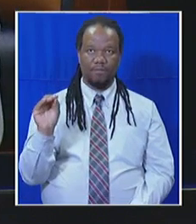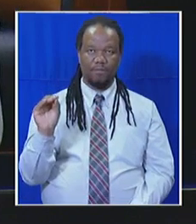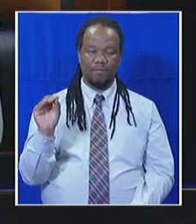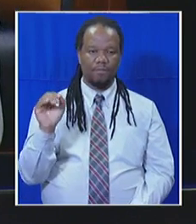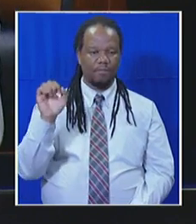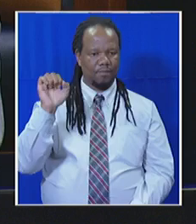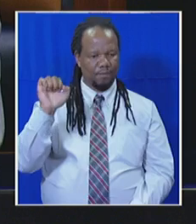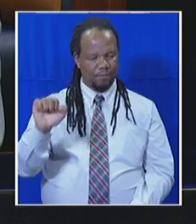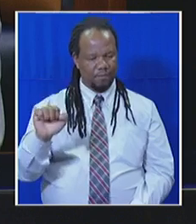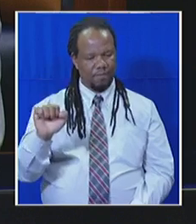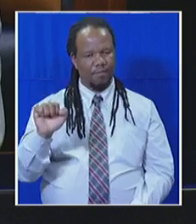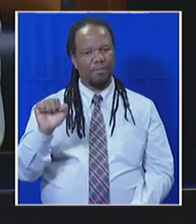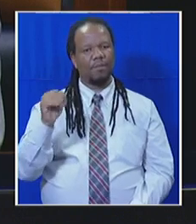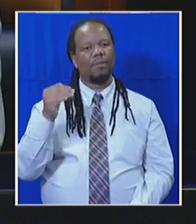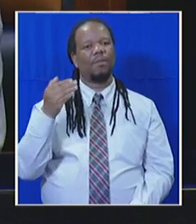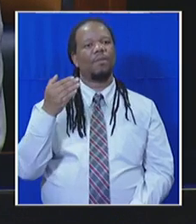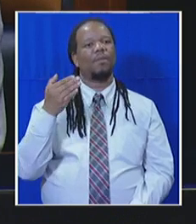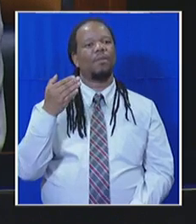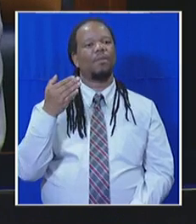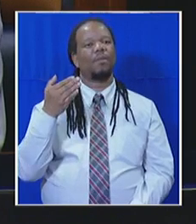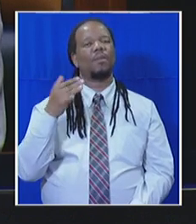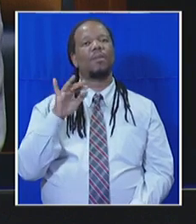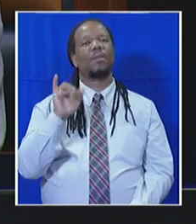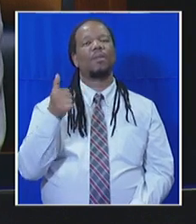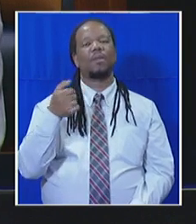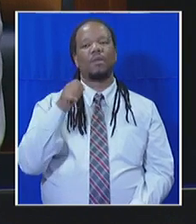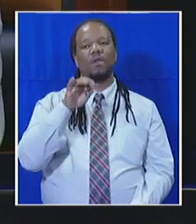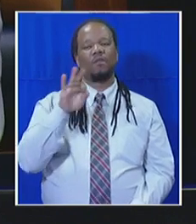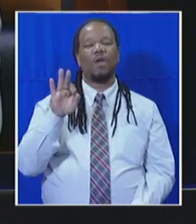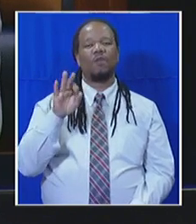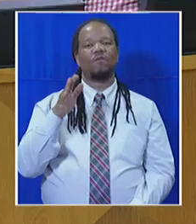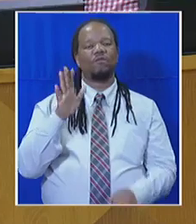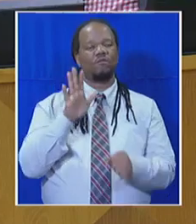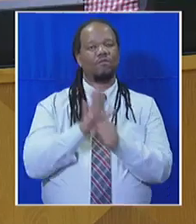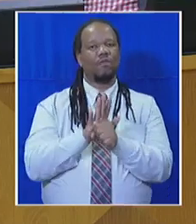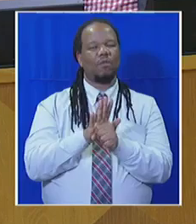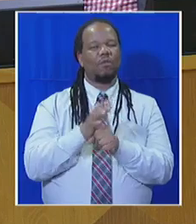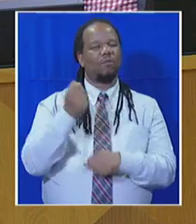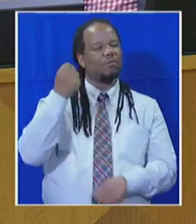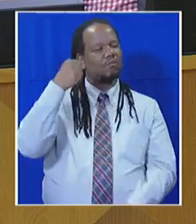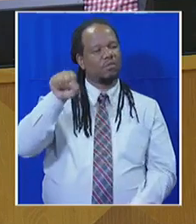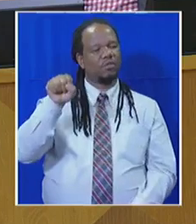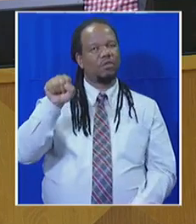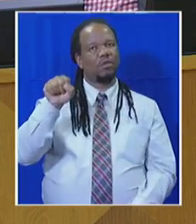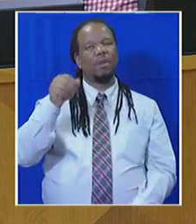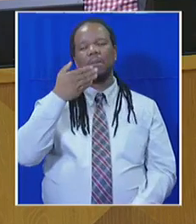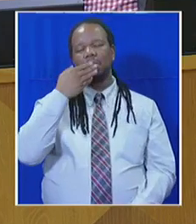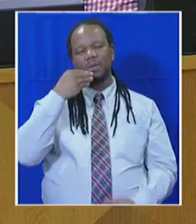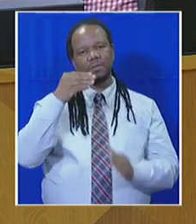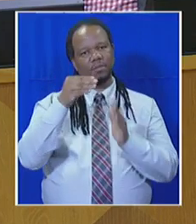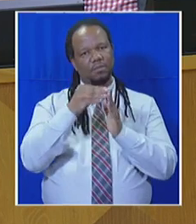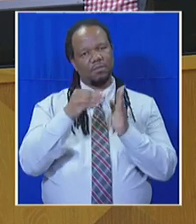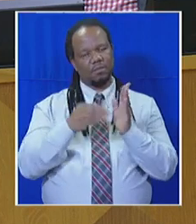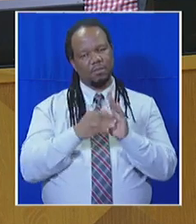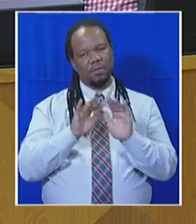House Chair, please register the absolute rejection of the report by the economic freedom fighters. Objection. And fees must